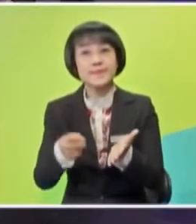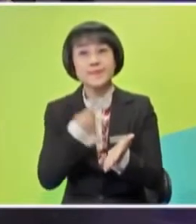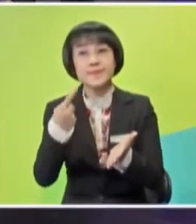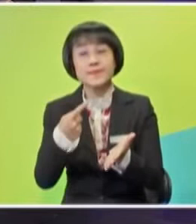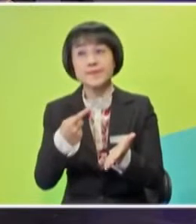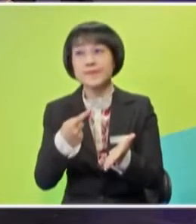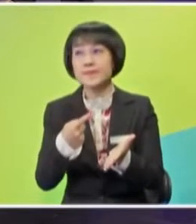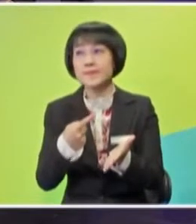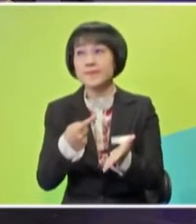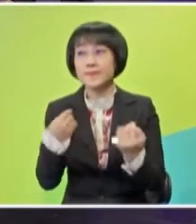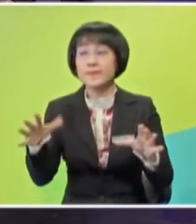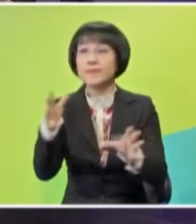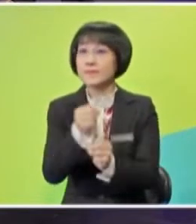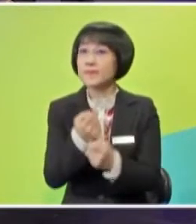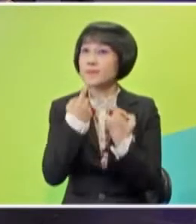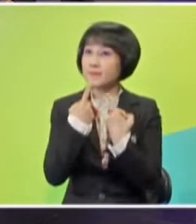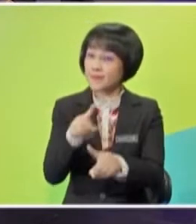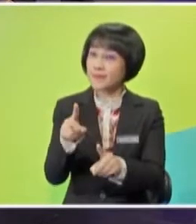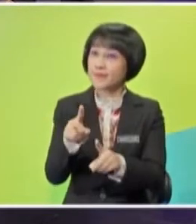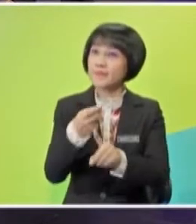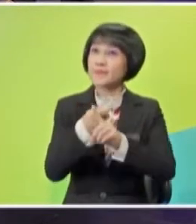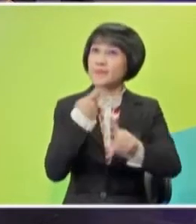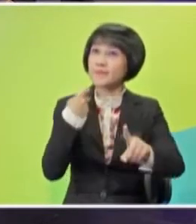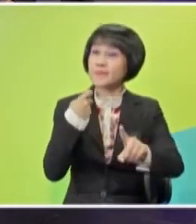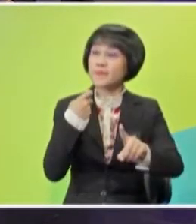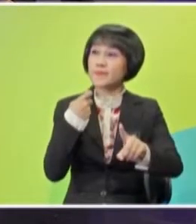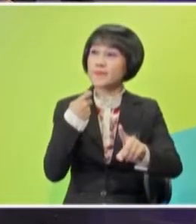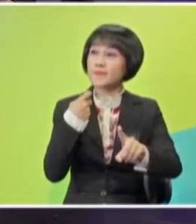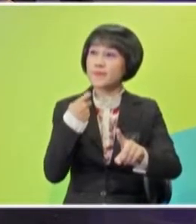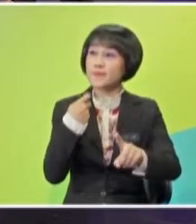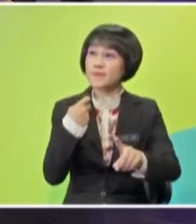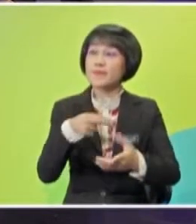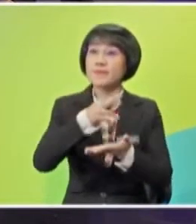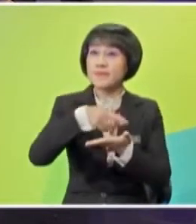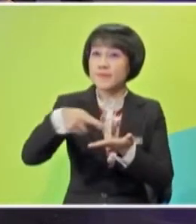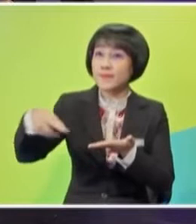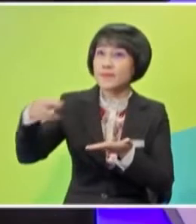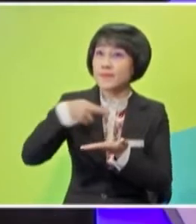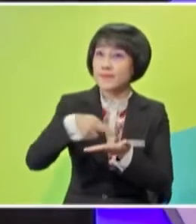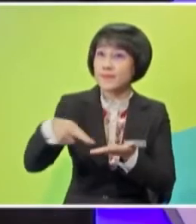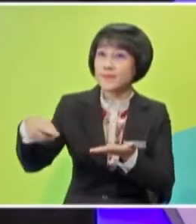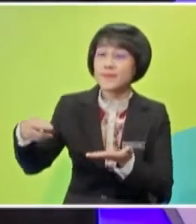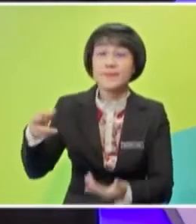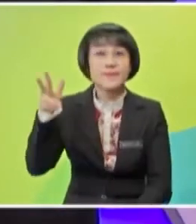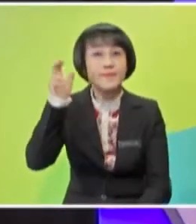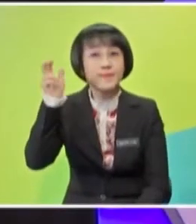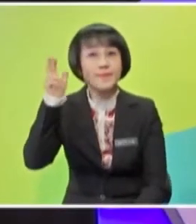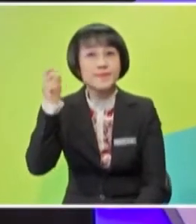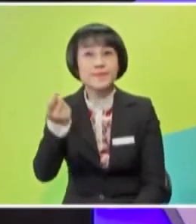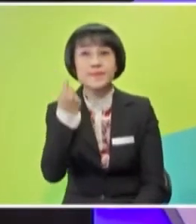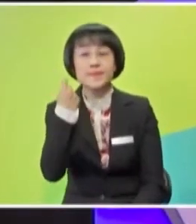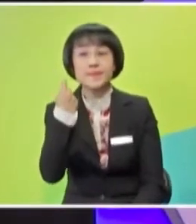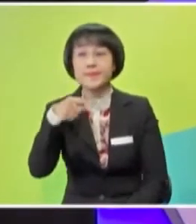you can already get the answer from this first play of the recording or of the audio. Yep. Yeah,